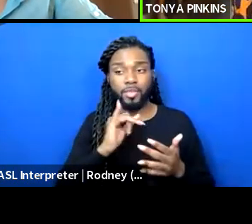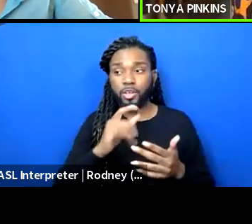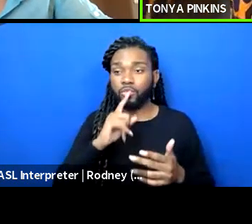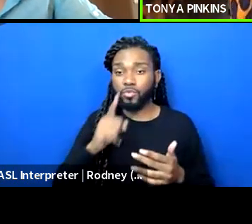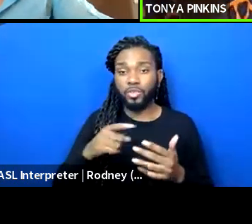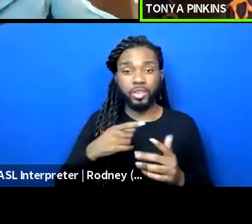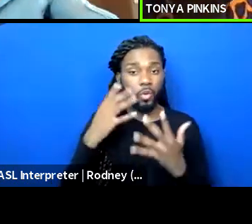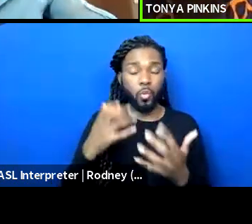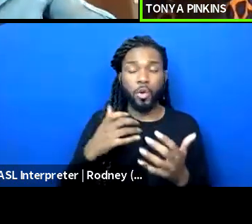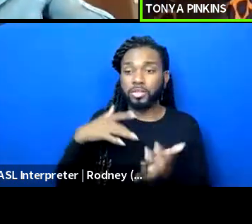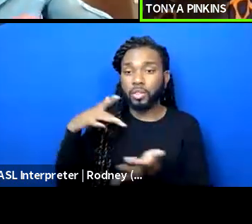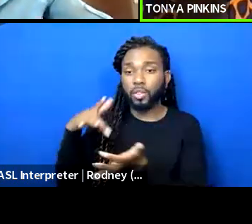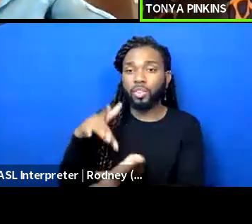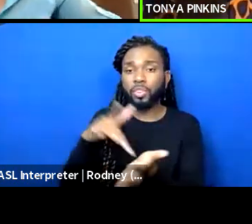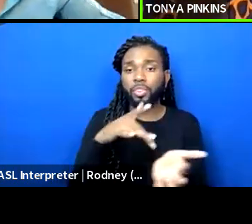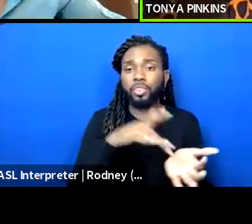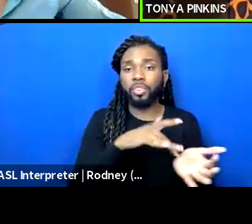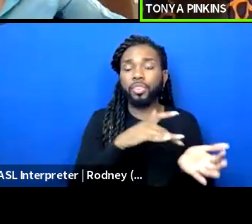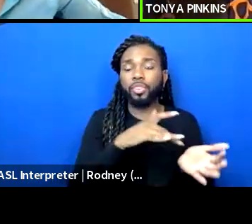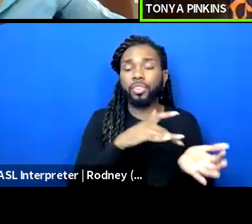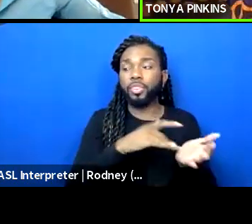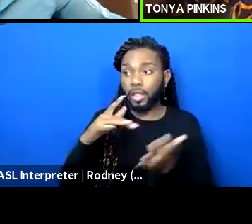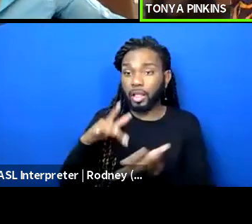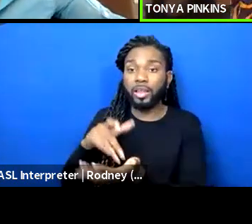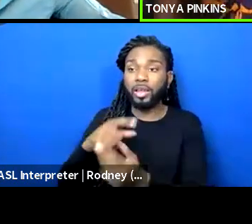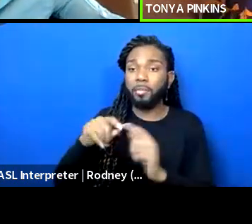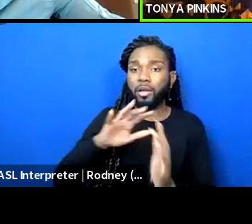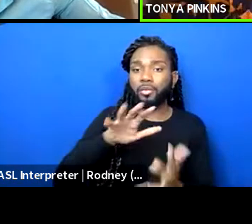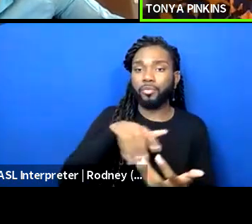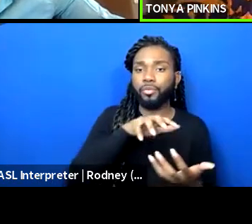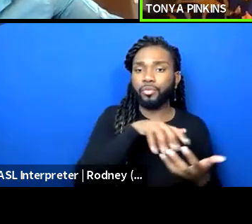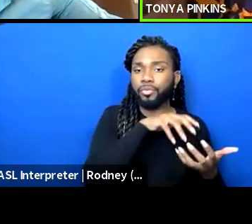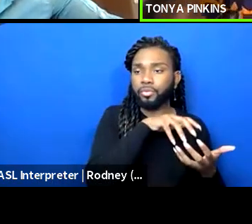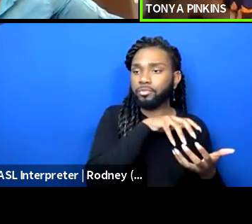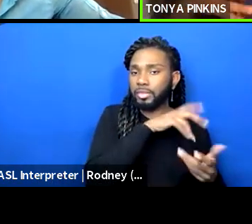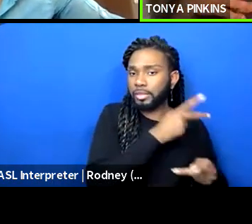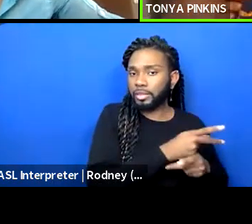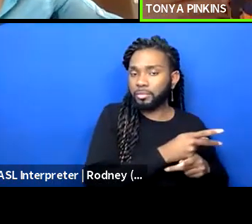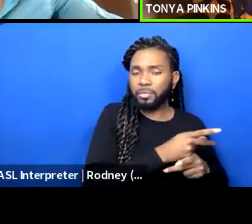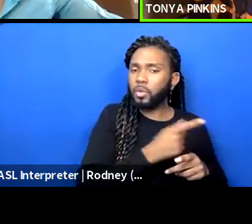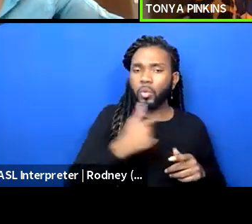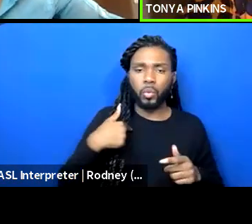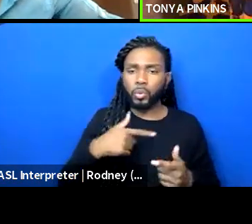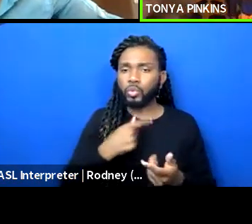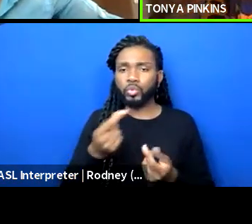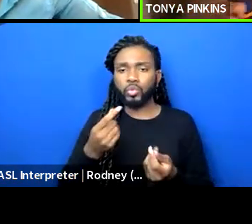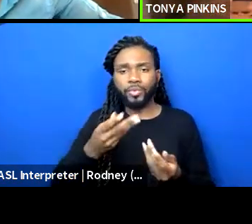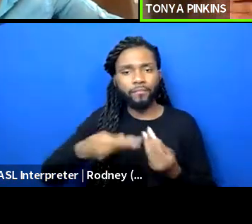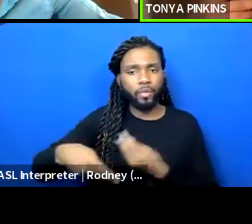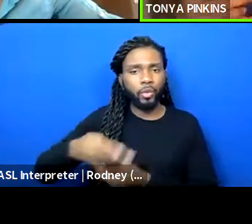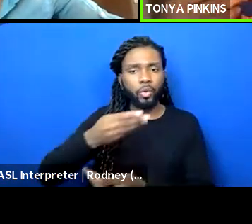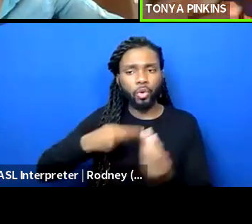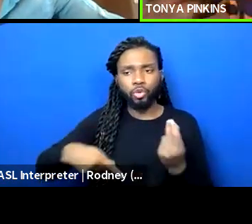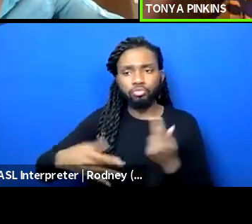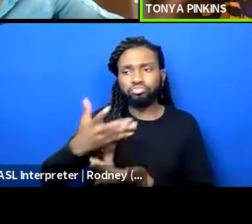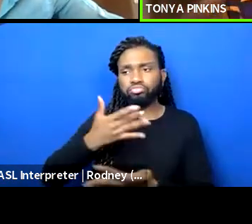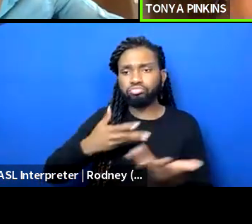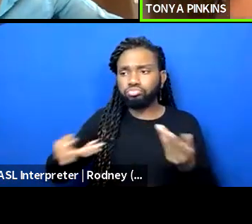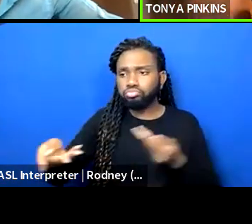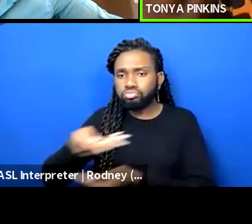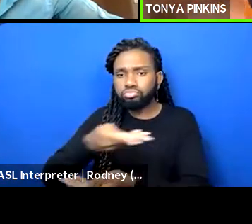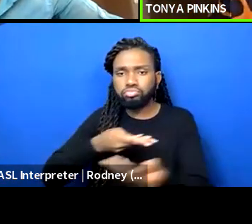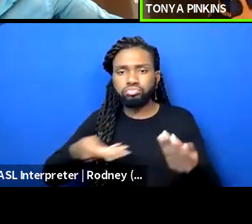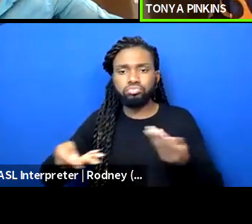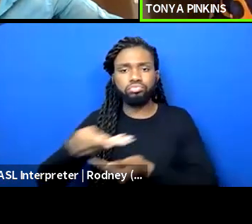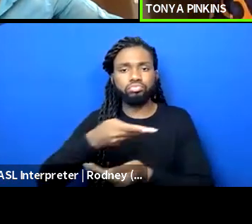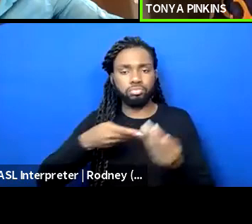place and hoarding in another place. We are about flow. We keep the things flowing between one